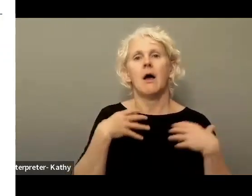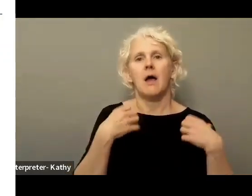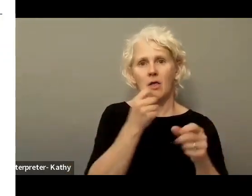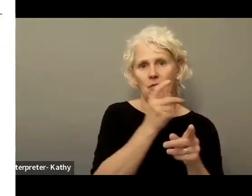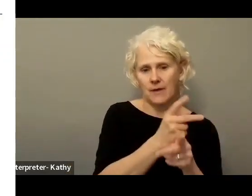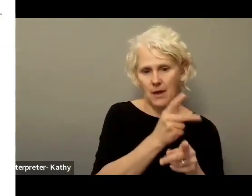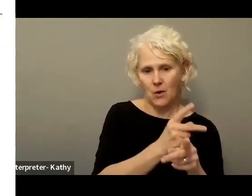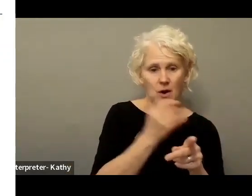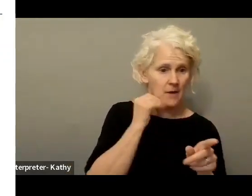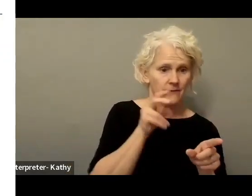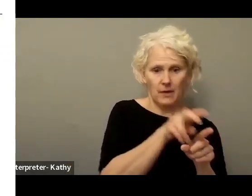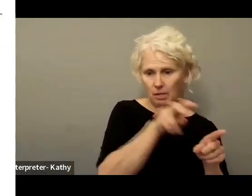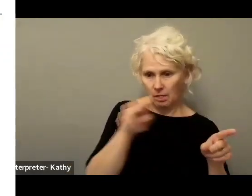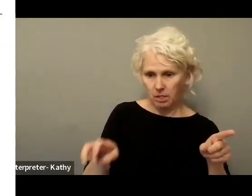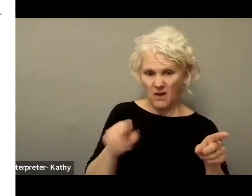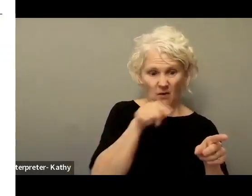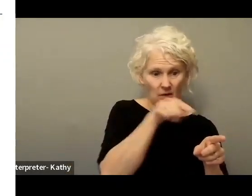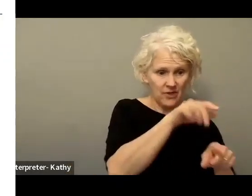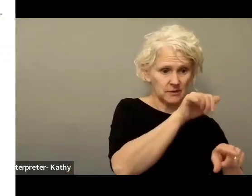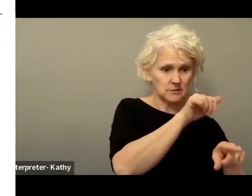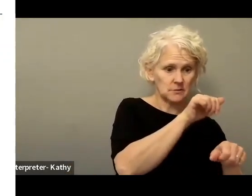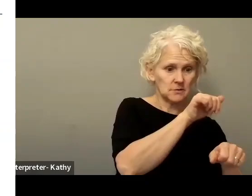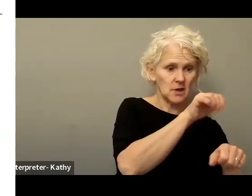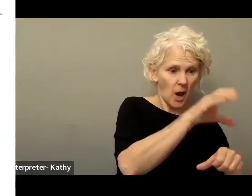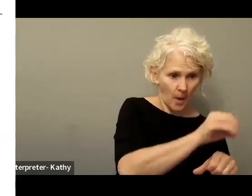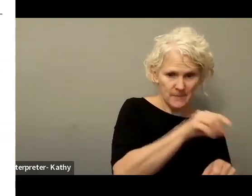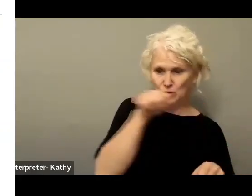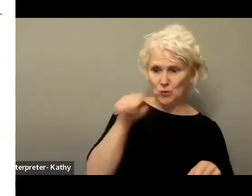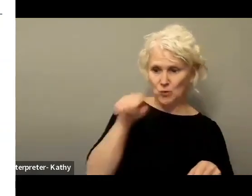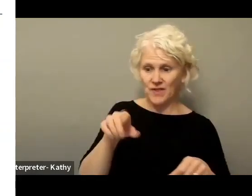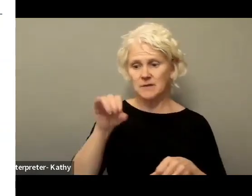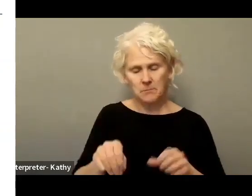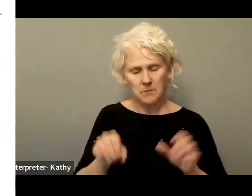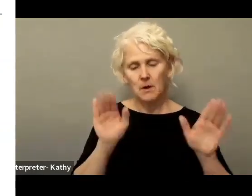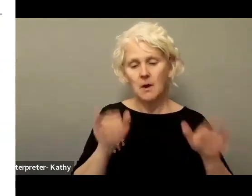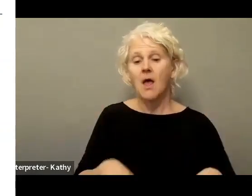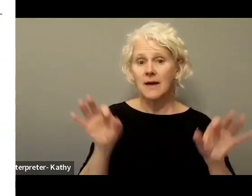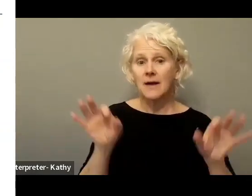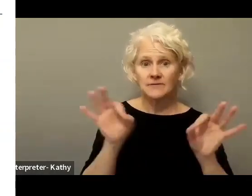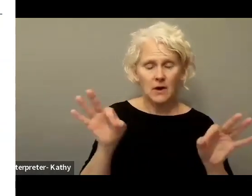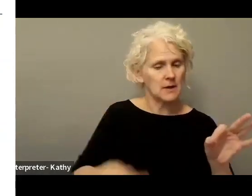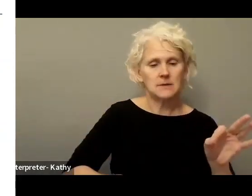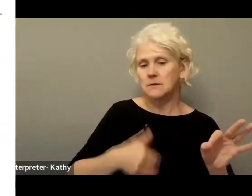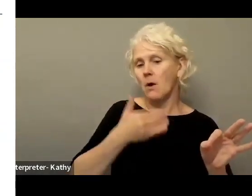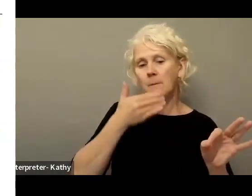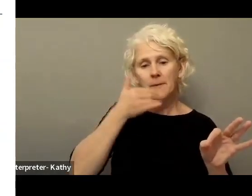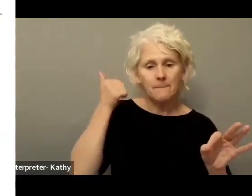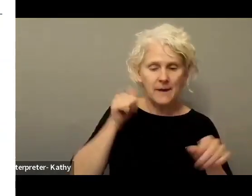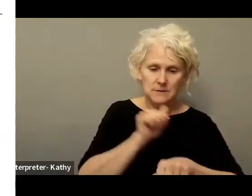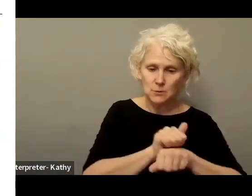one employer to another, so be it. Let's all just be the best employers